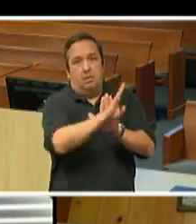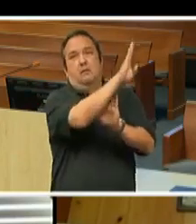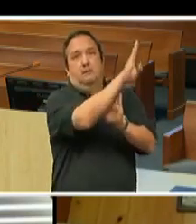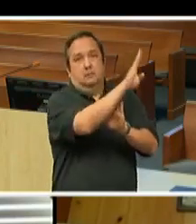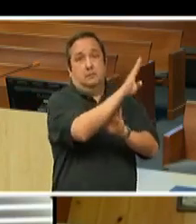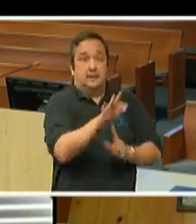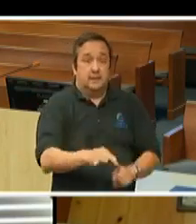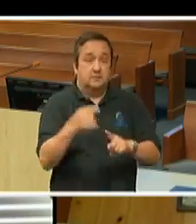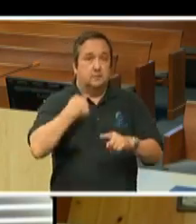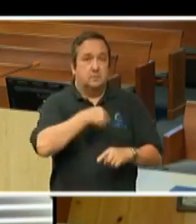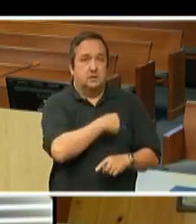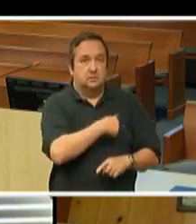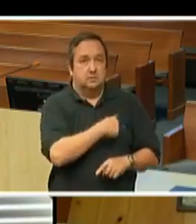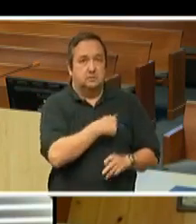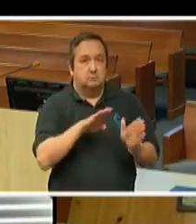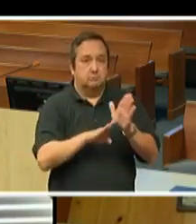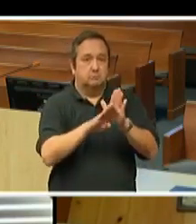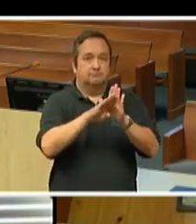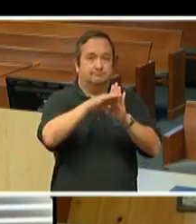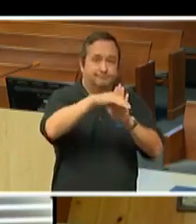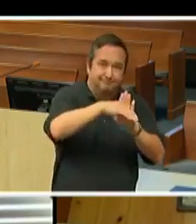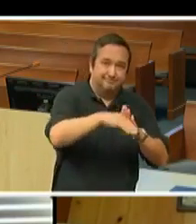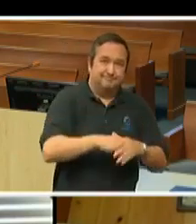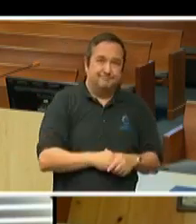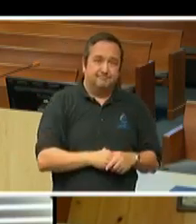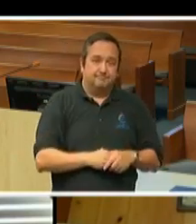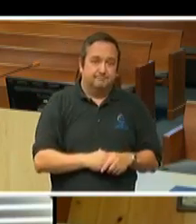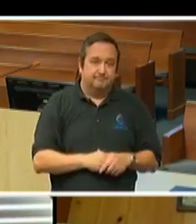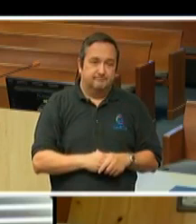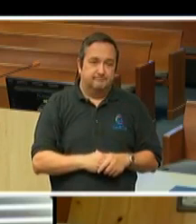Alachua County, which is starting to tip over. And